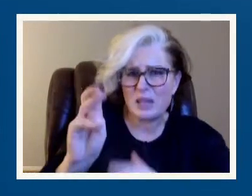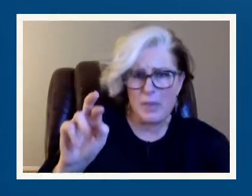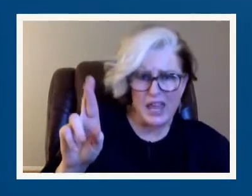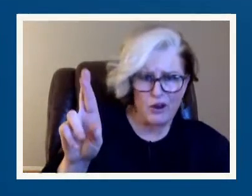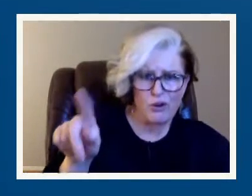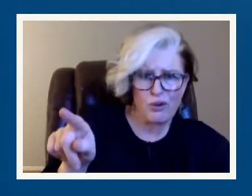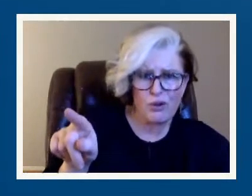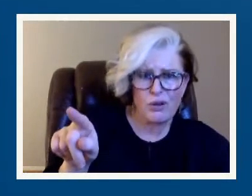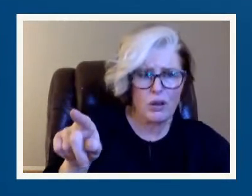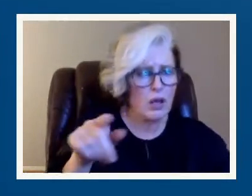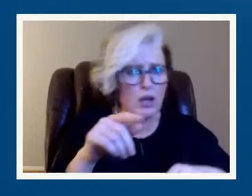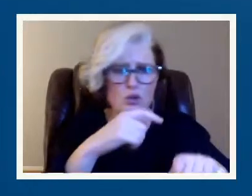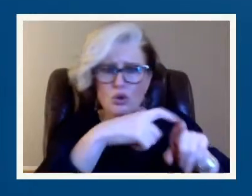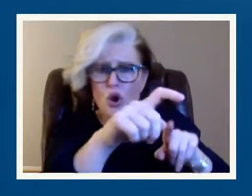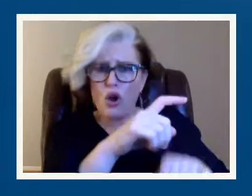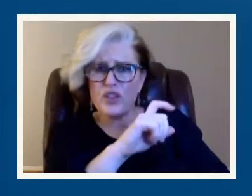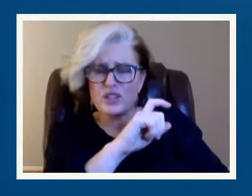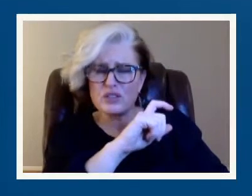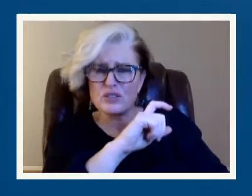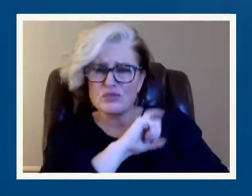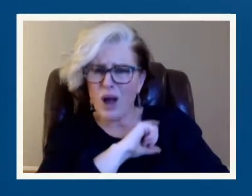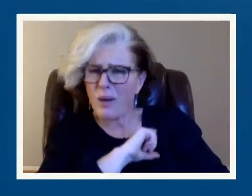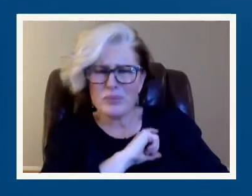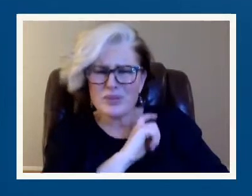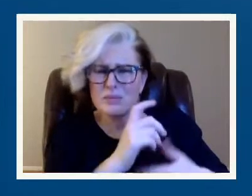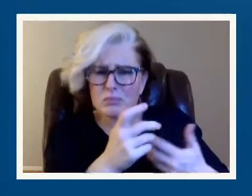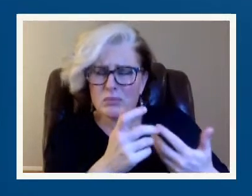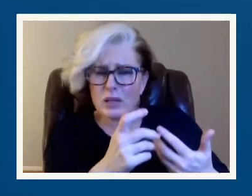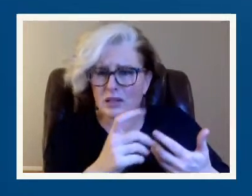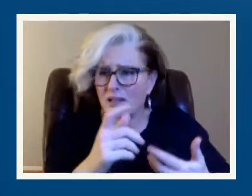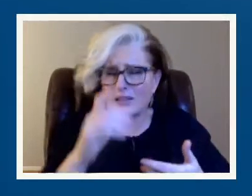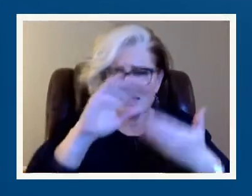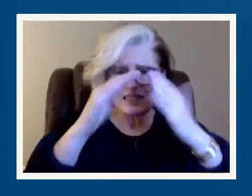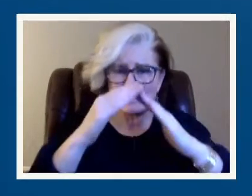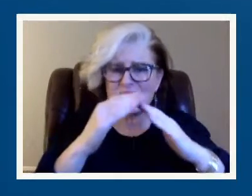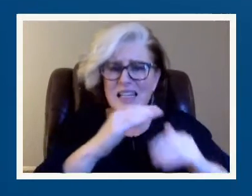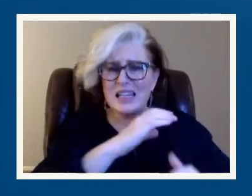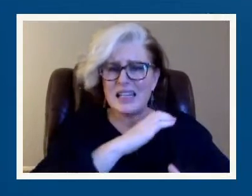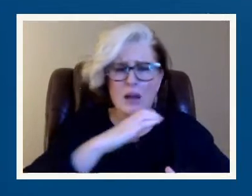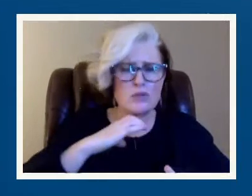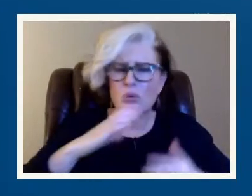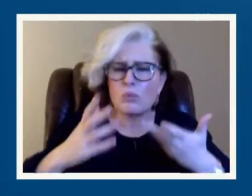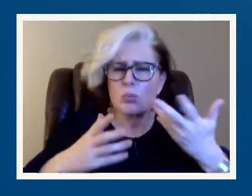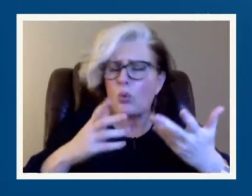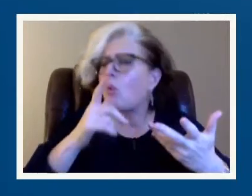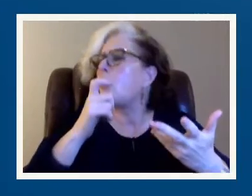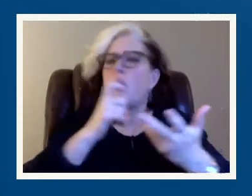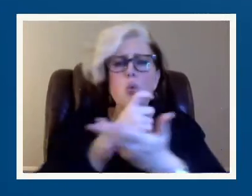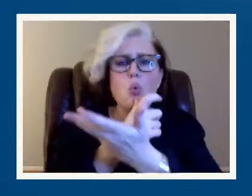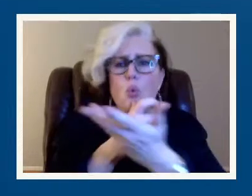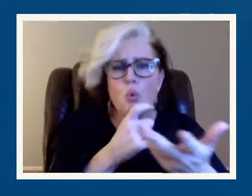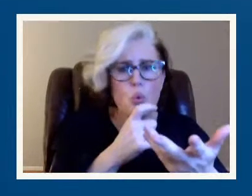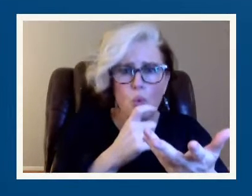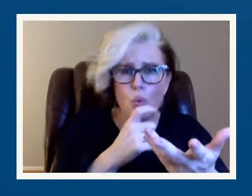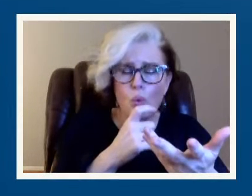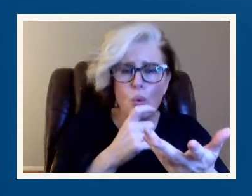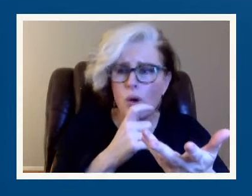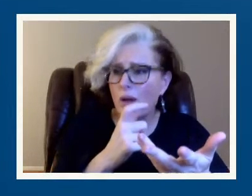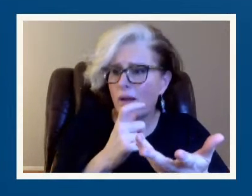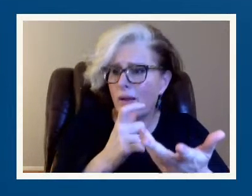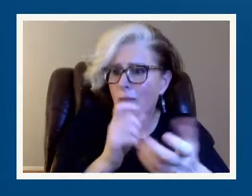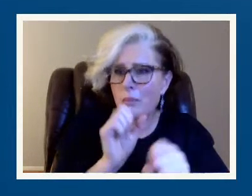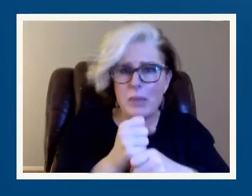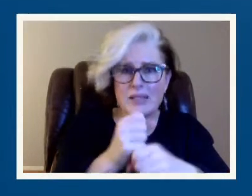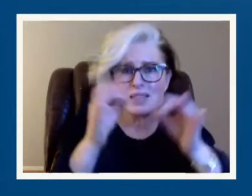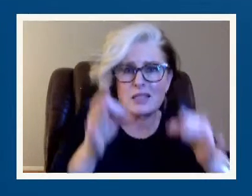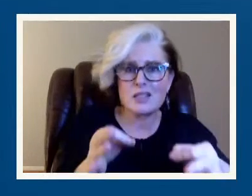Are you calling the sheriff? City council member? School board? Who exactly should tell you